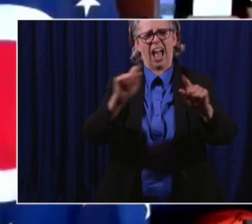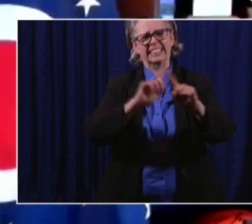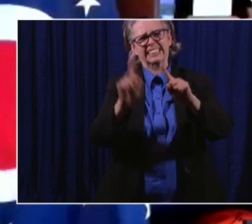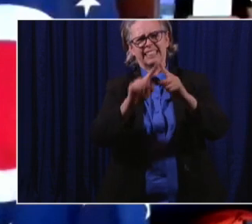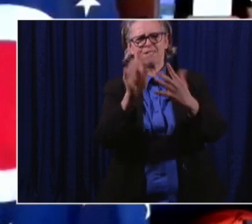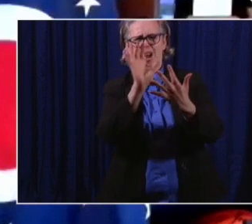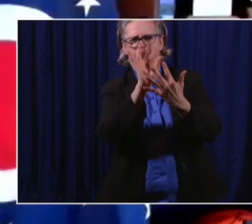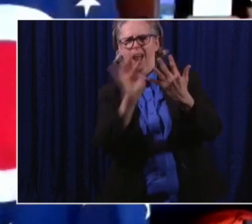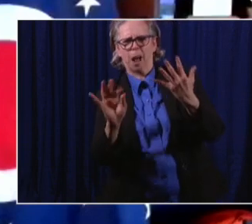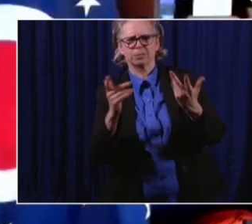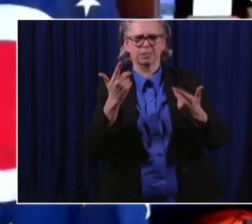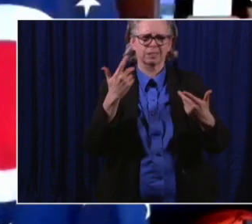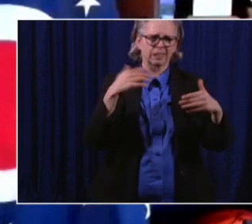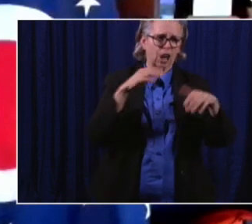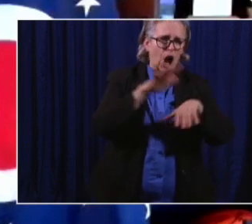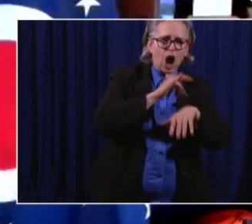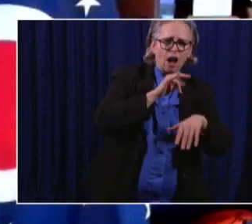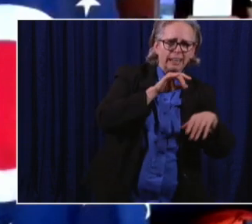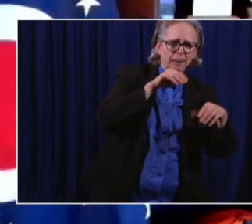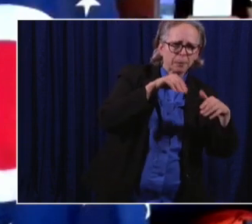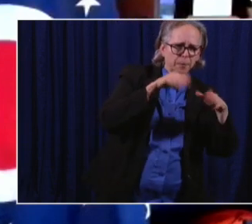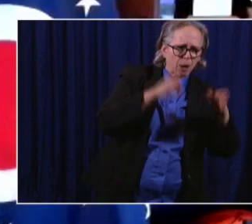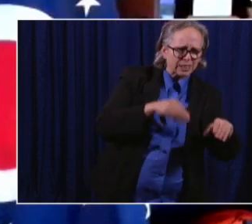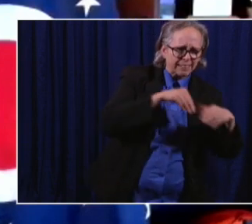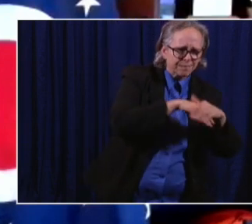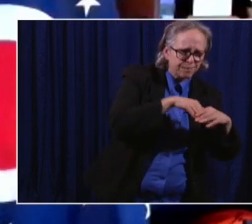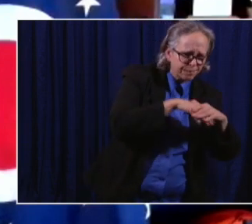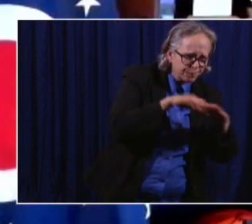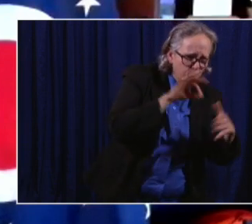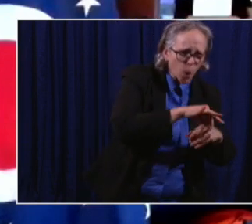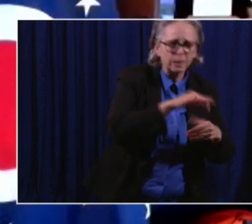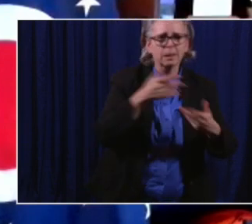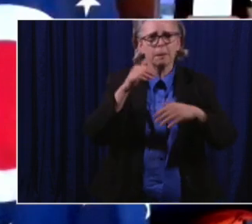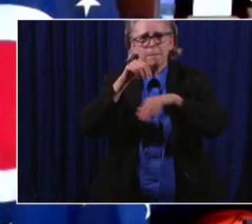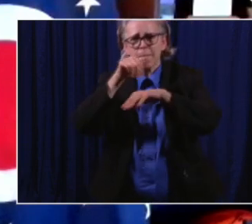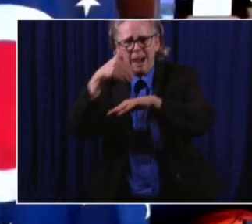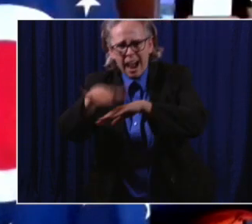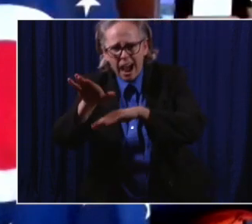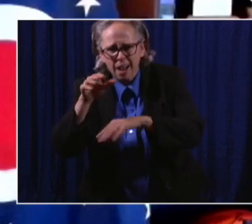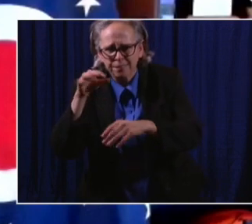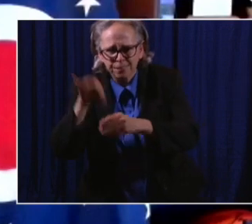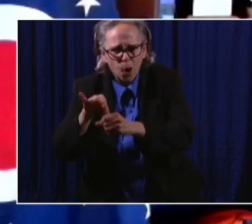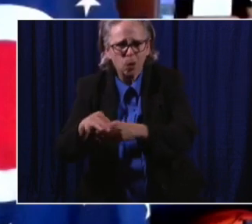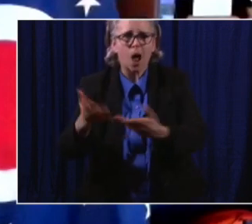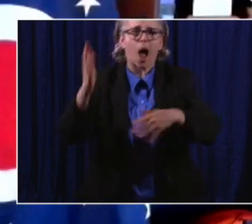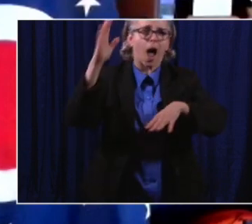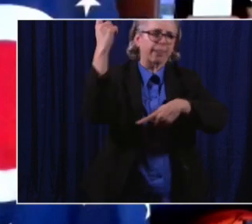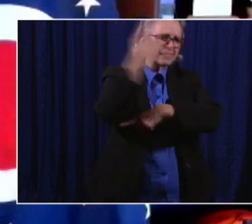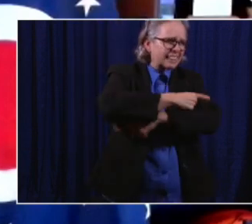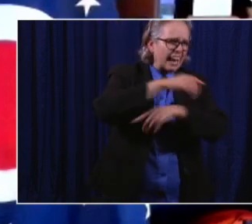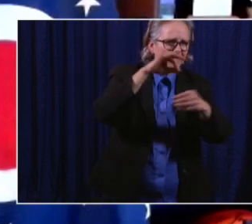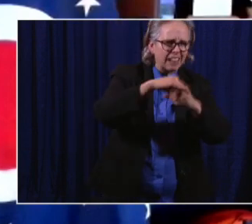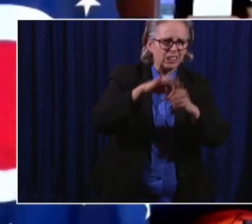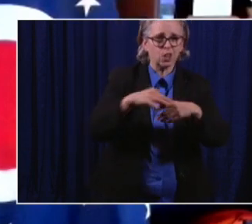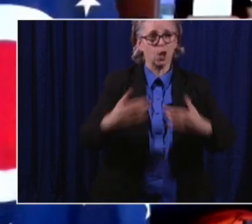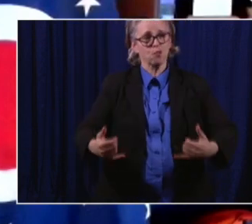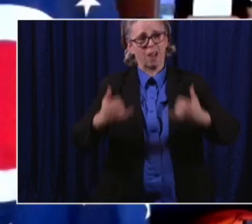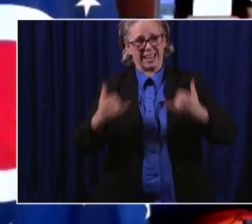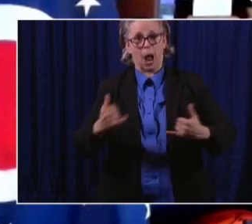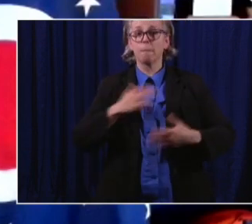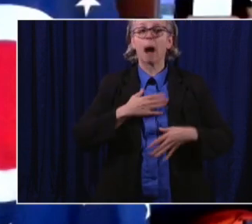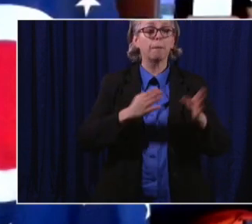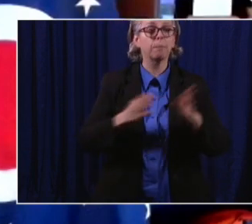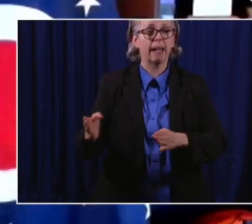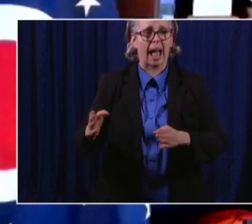I voted by mail and voted in person on Election Day. As of right now, I intend to vote in person on Election